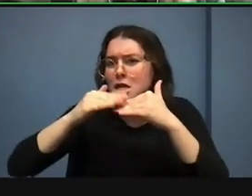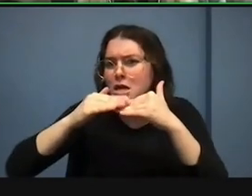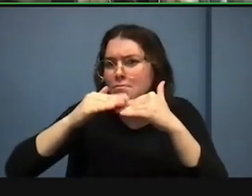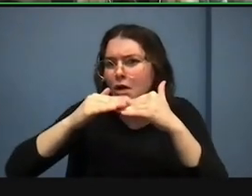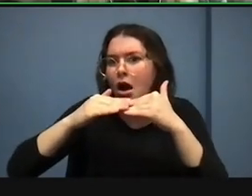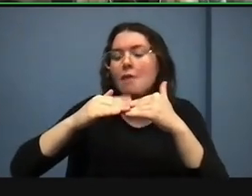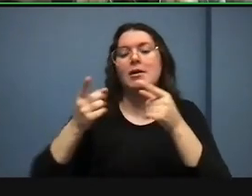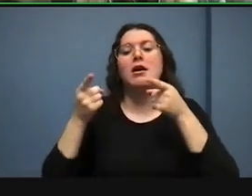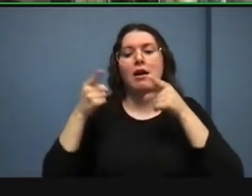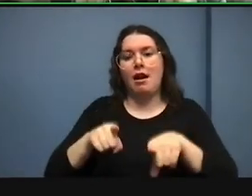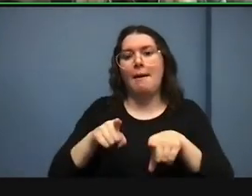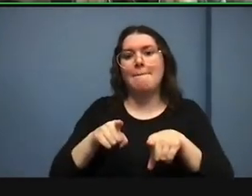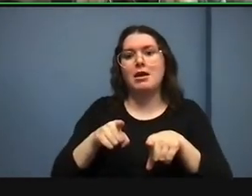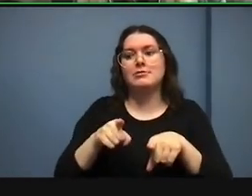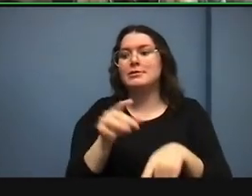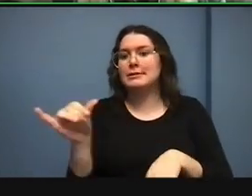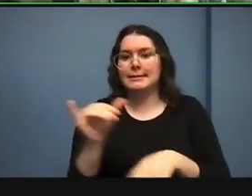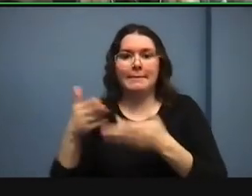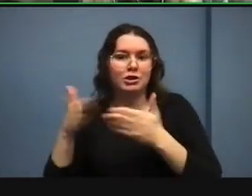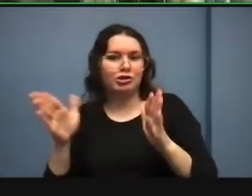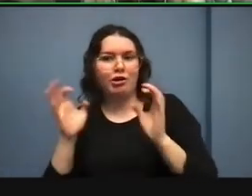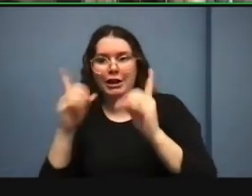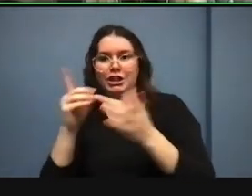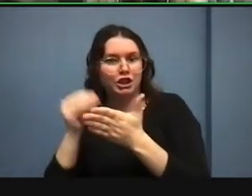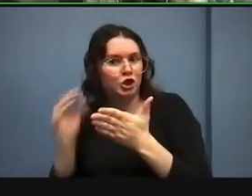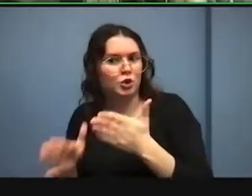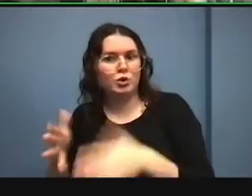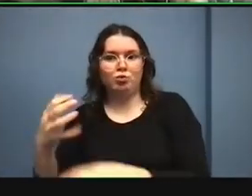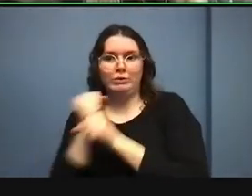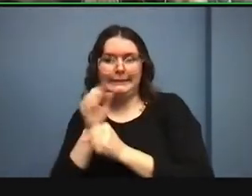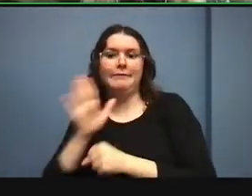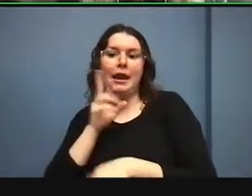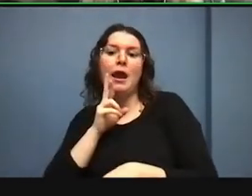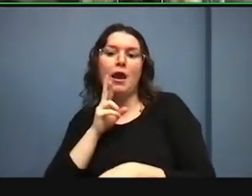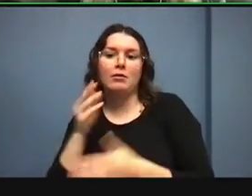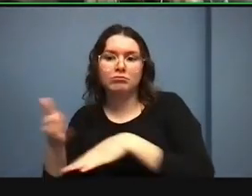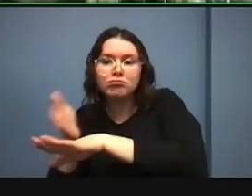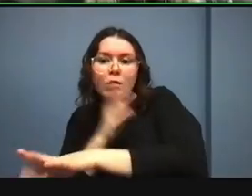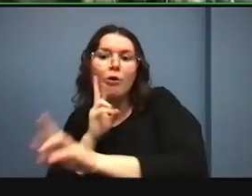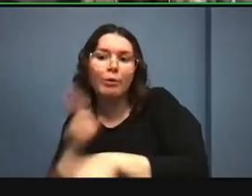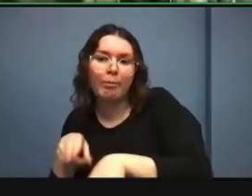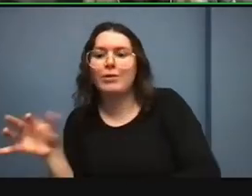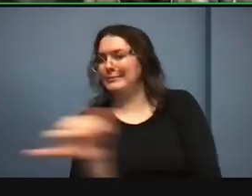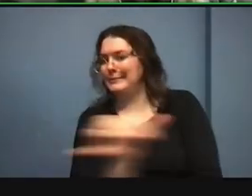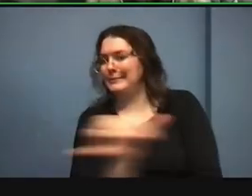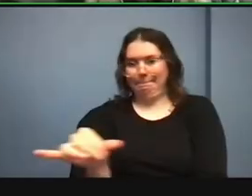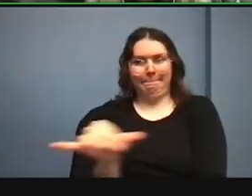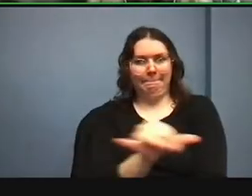happens at least as often as general education students receive their progress reporting.